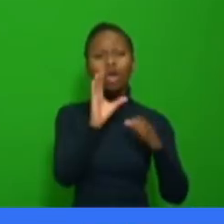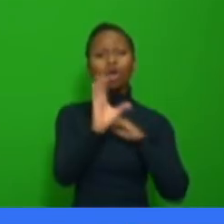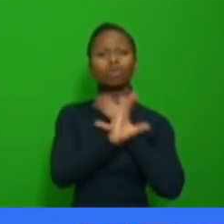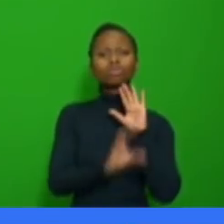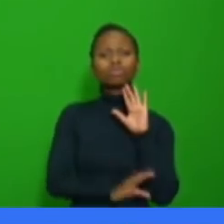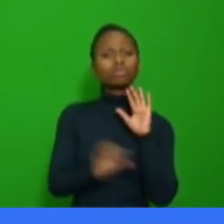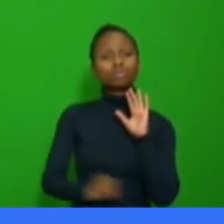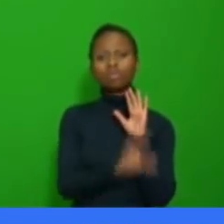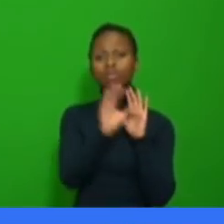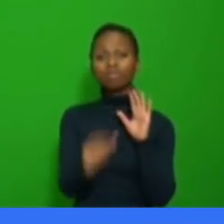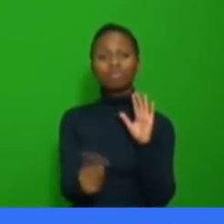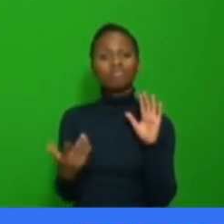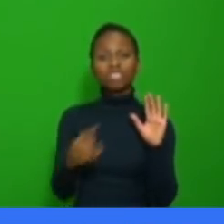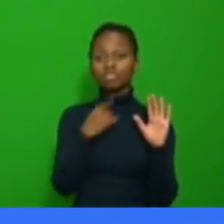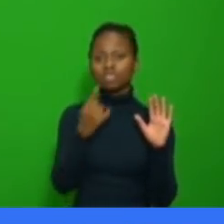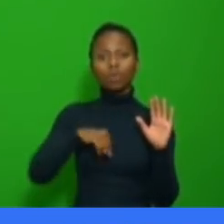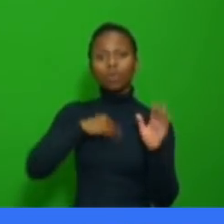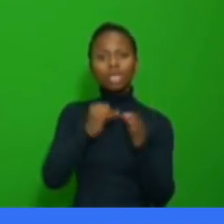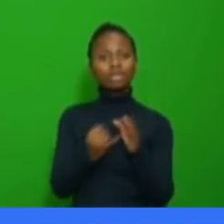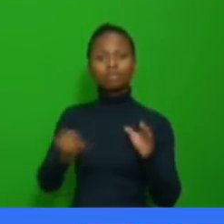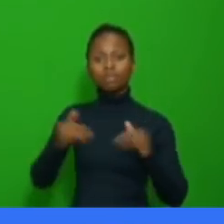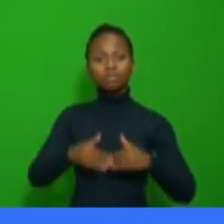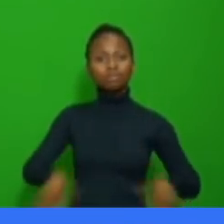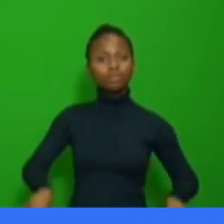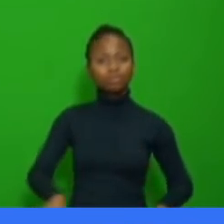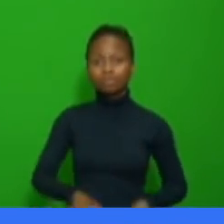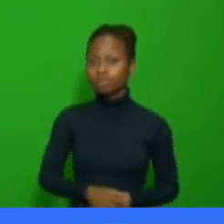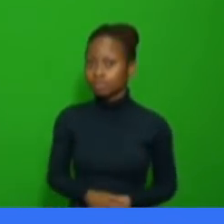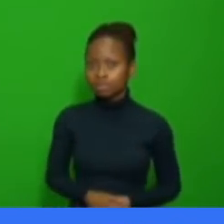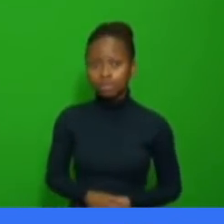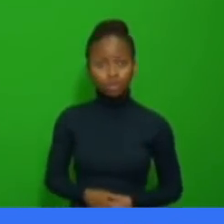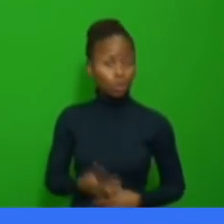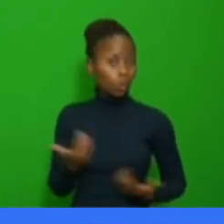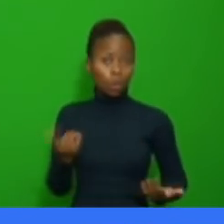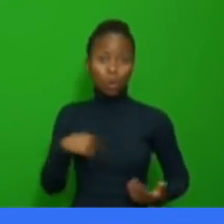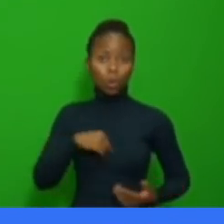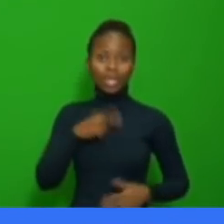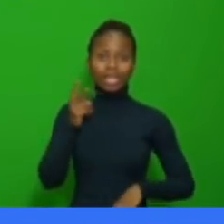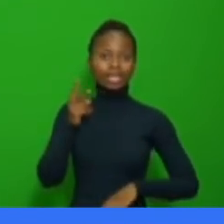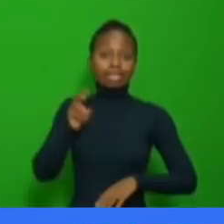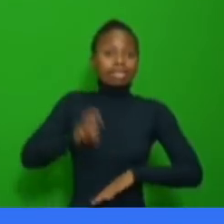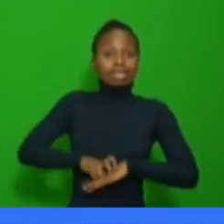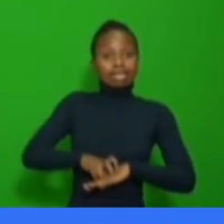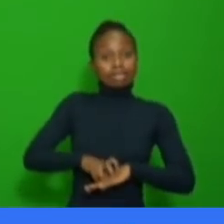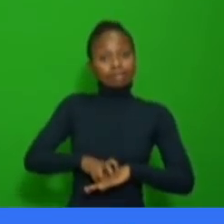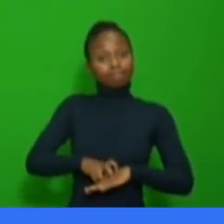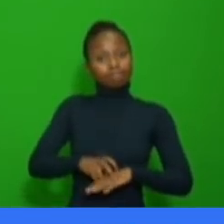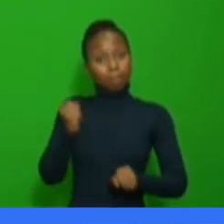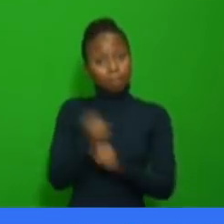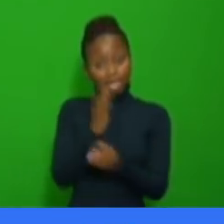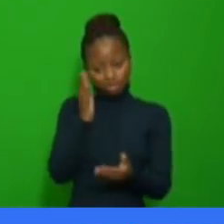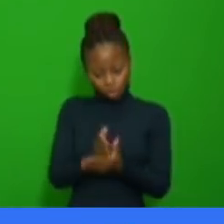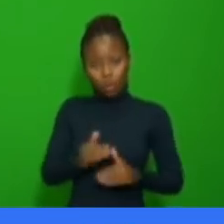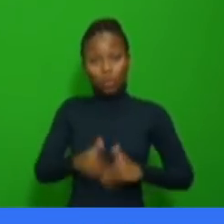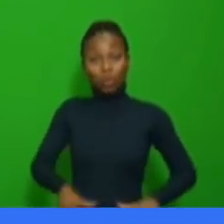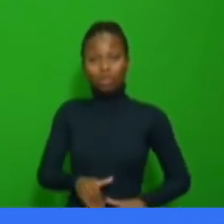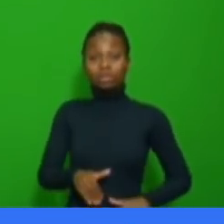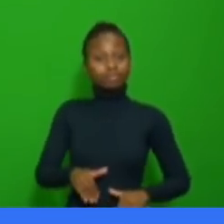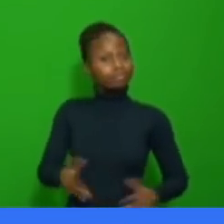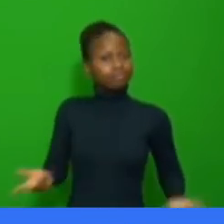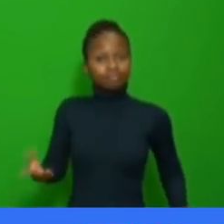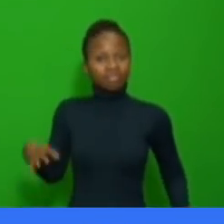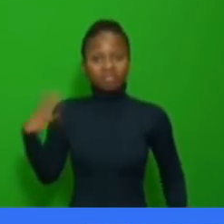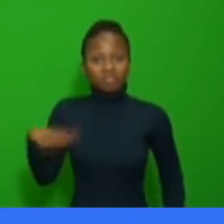of South Africa. That is the certainty that we need. What we are then left